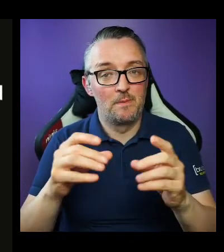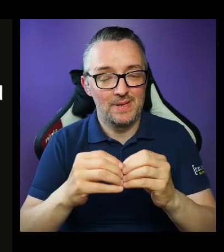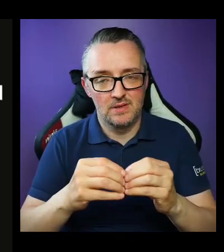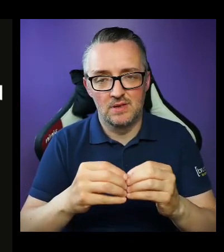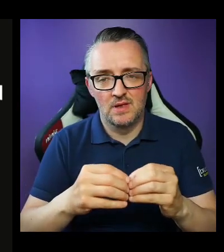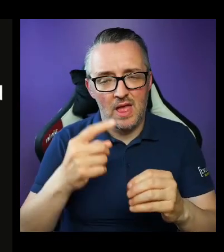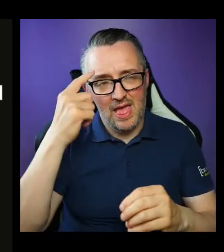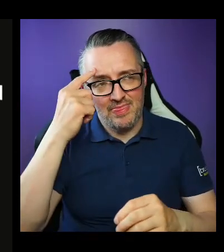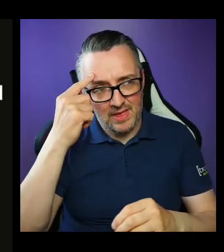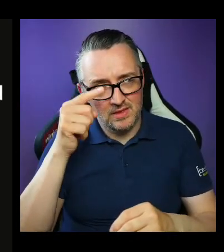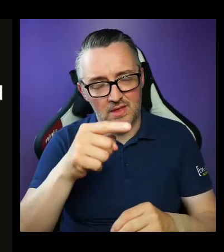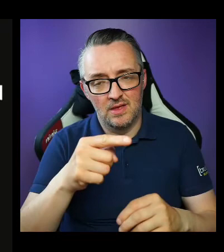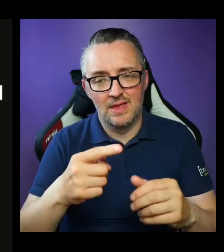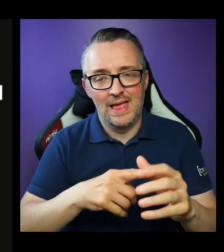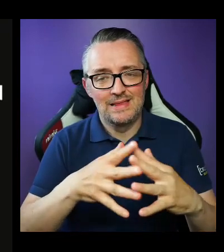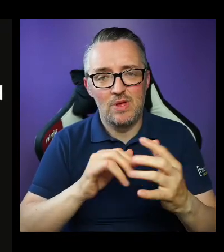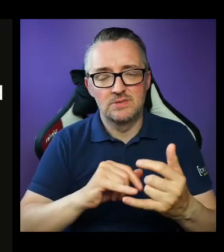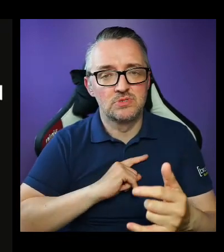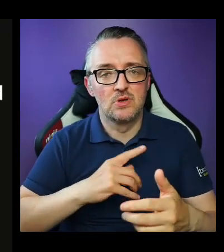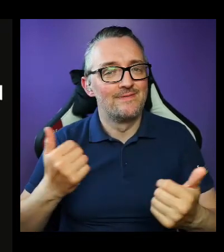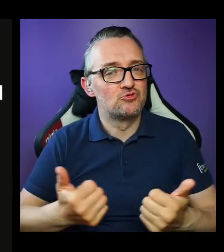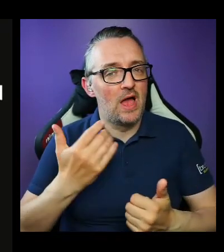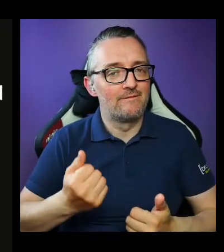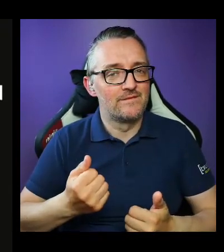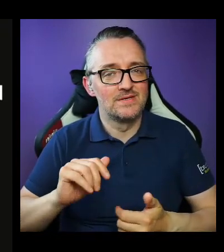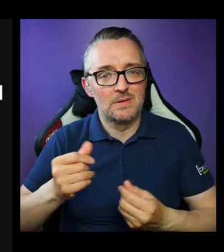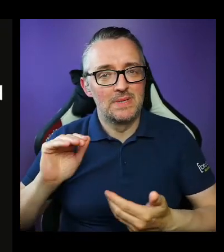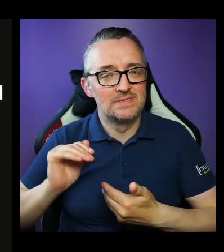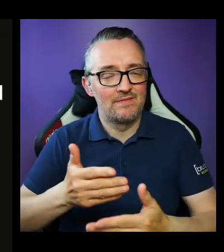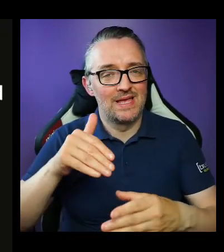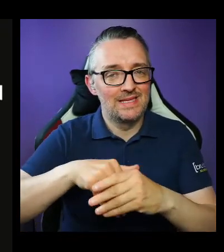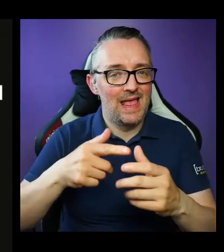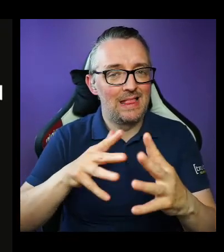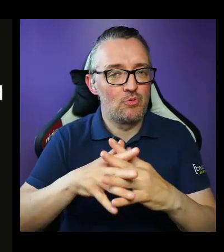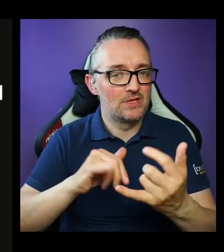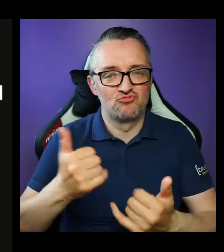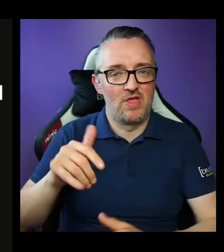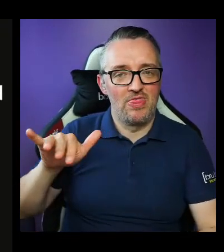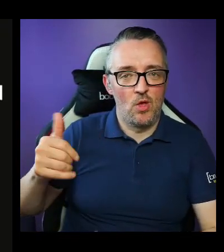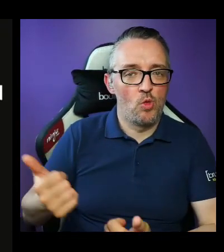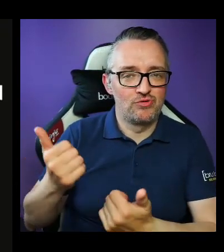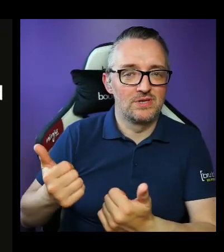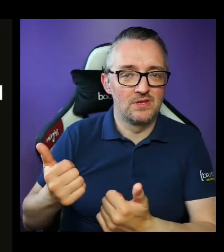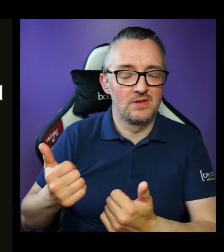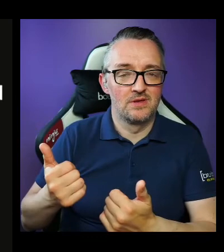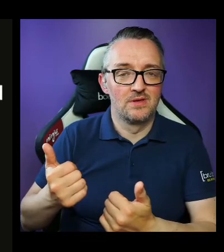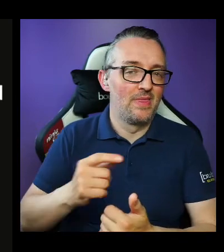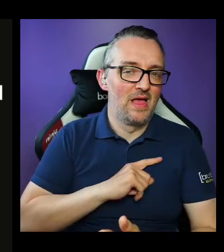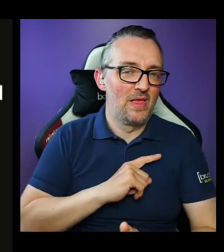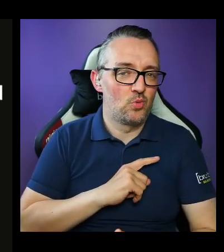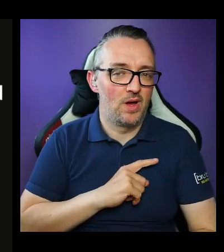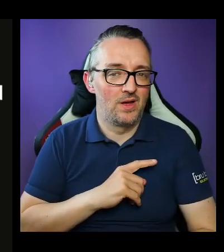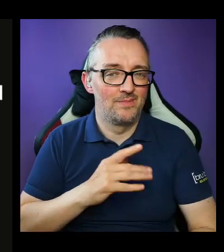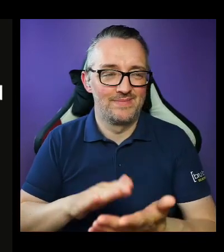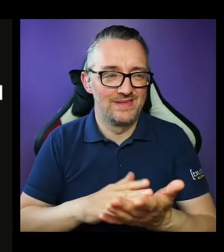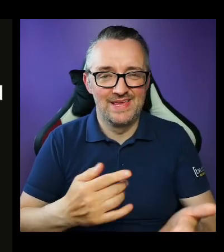was mainly because we were already having our services in AWS, and that was just making